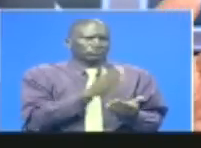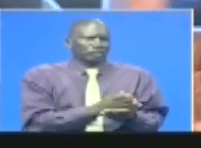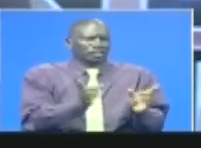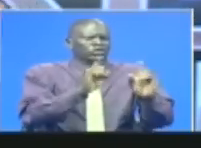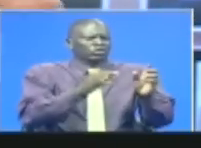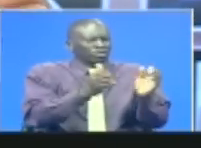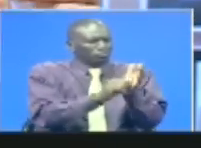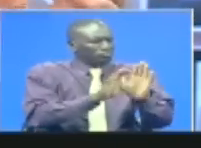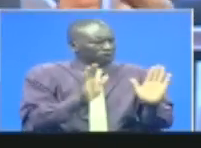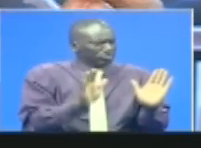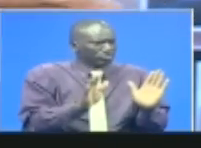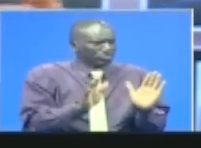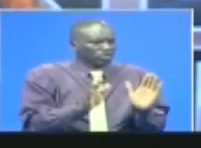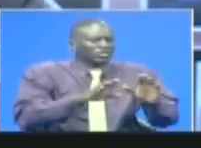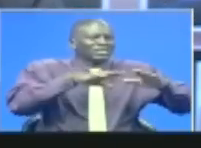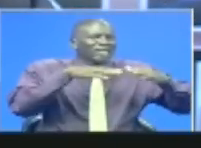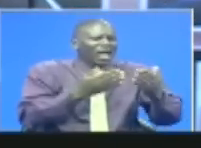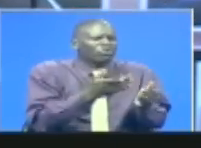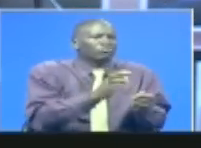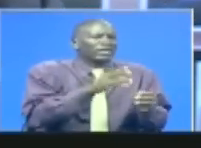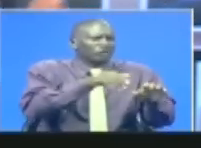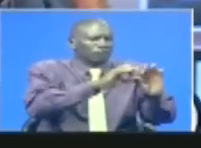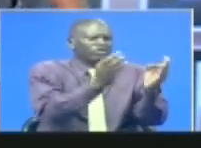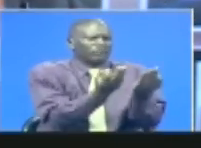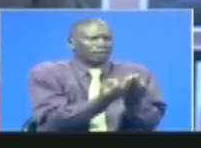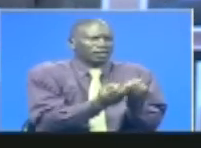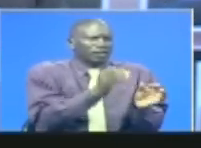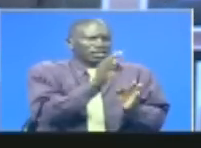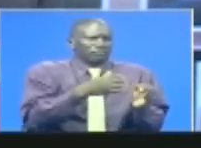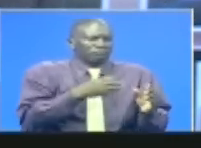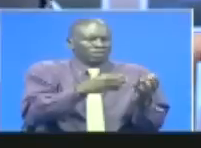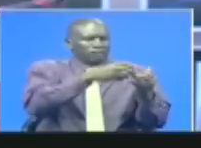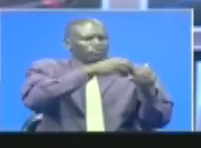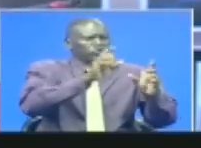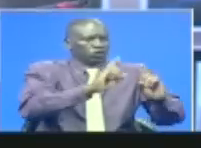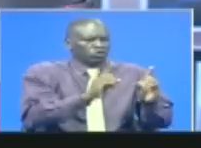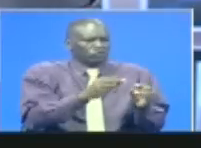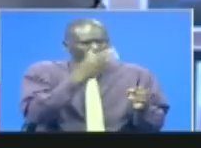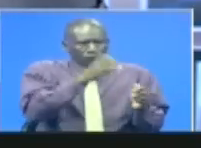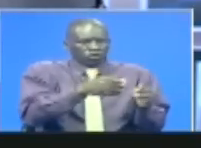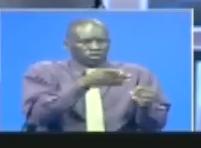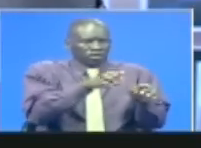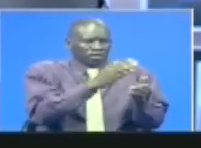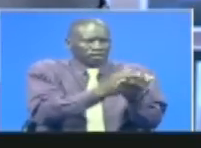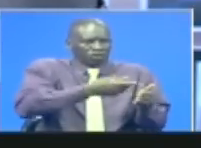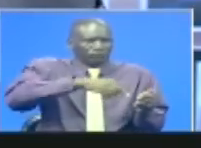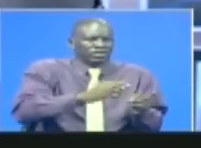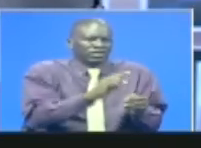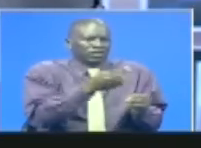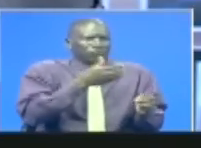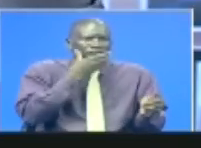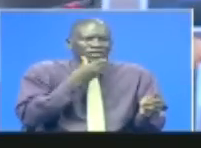issue. How you are in your family, whether I am divorced or not, because we are also, some of us are single fathers,